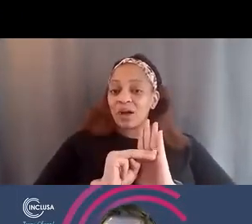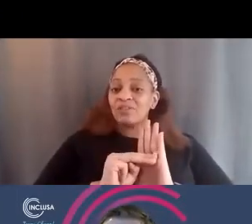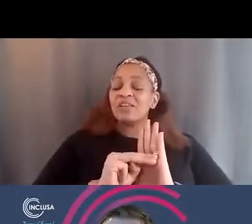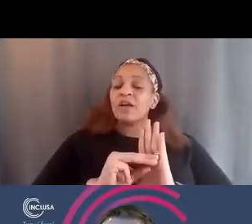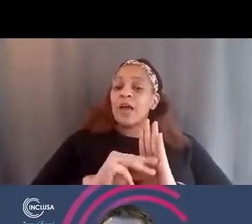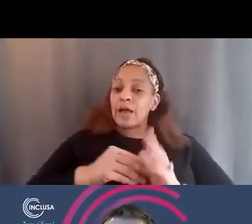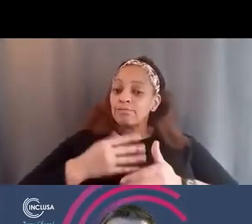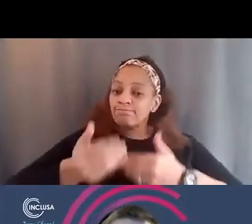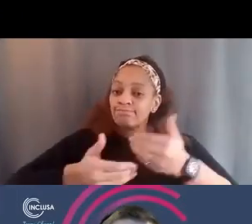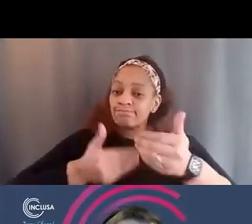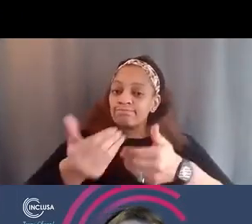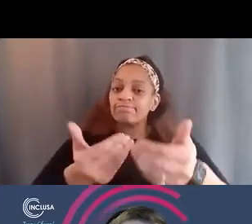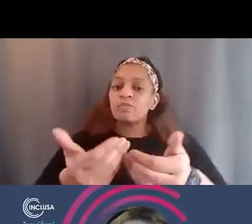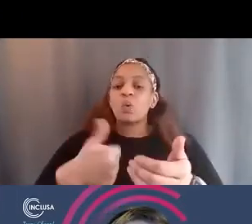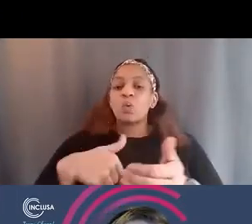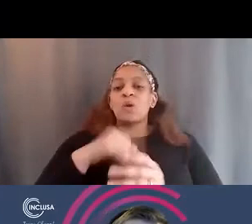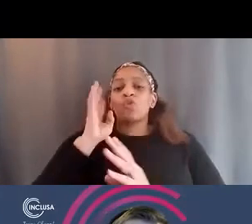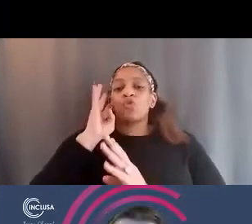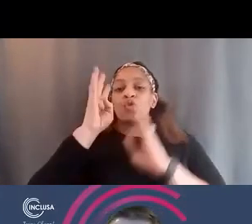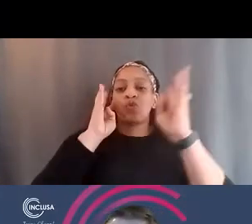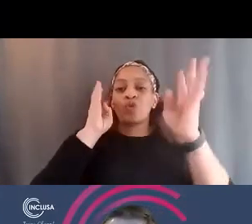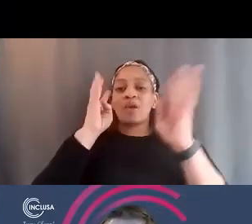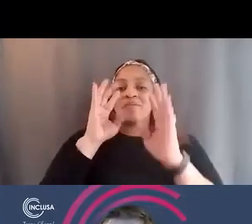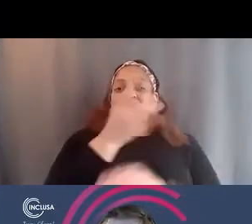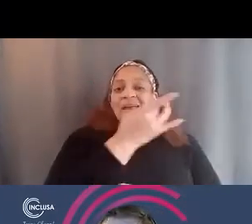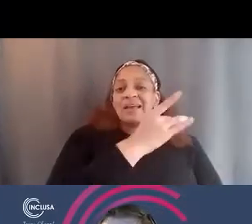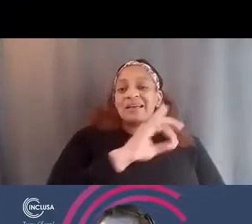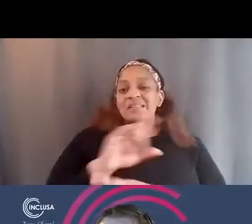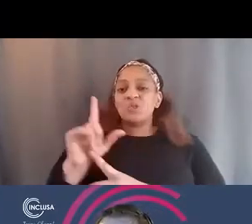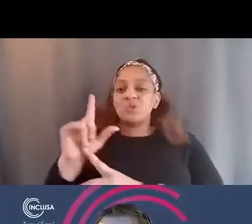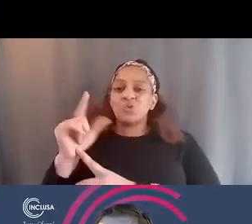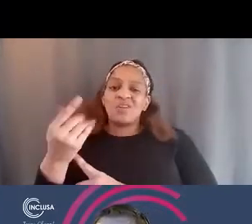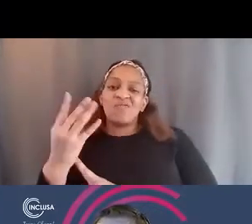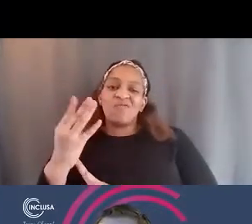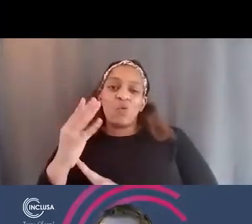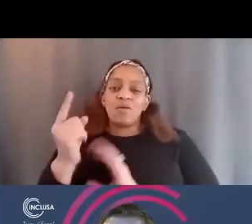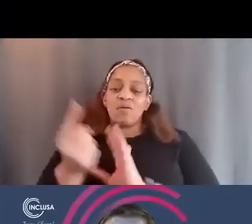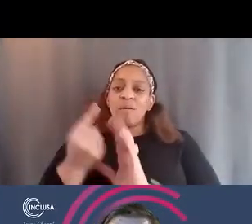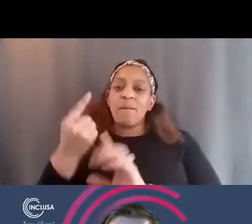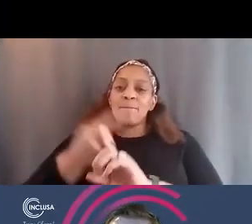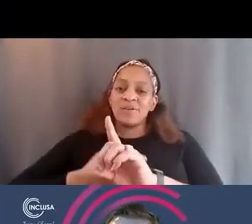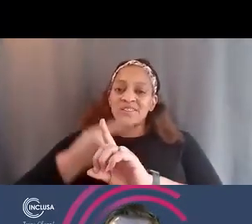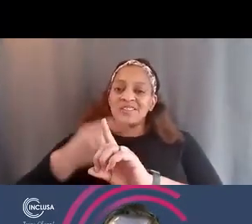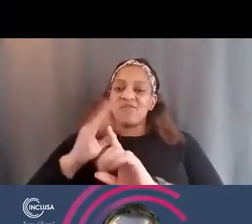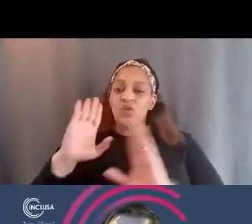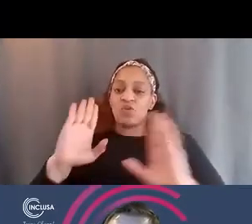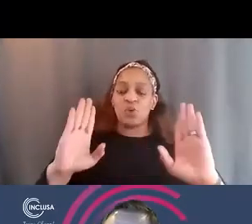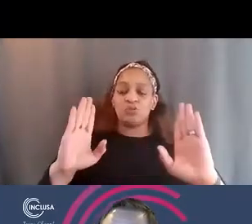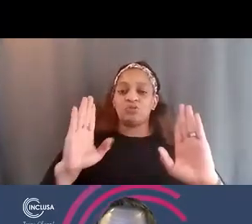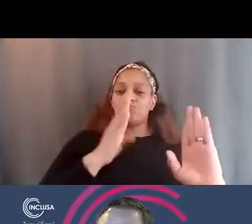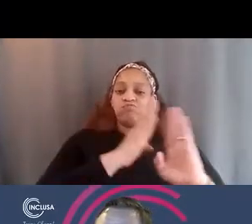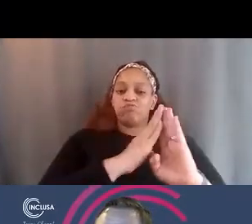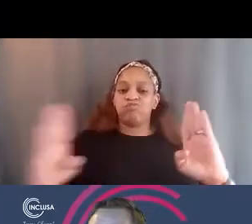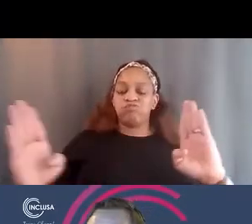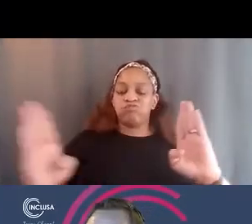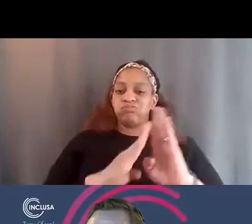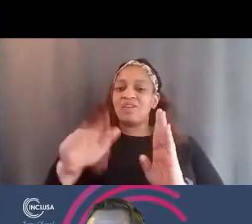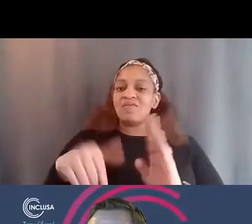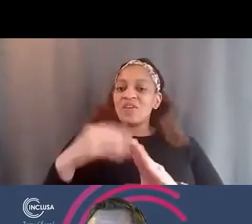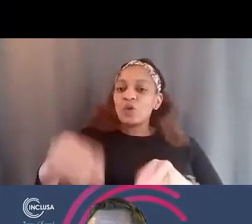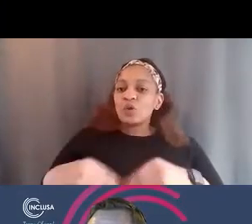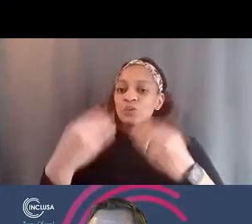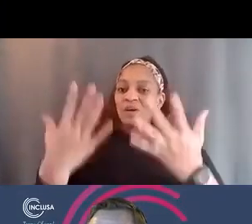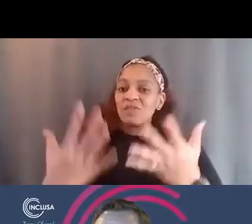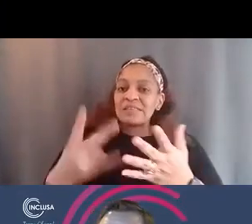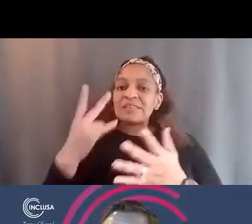we always created an 18 to 24 month transition for providers. So they're able to see what fee for service looks like